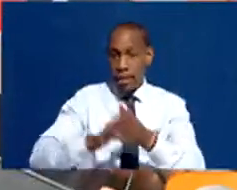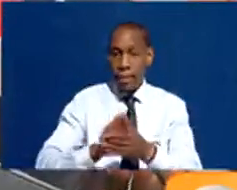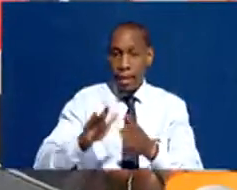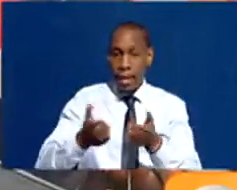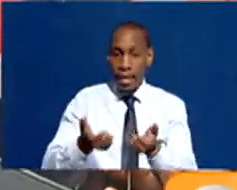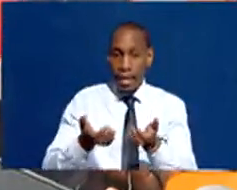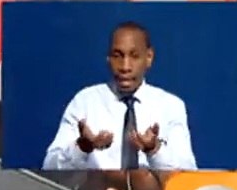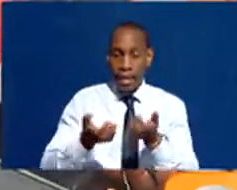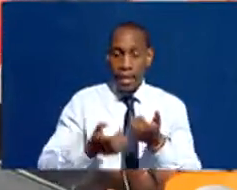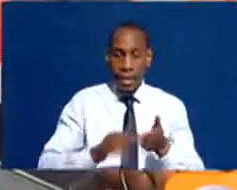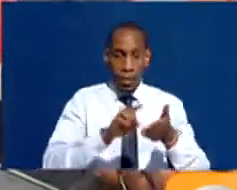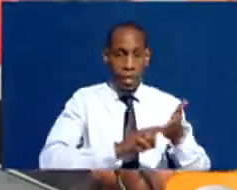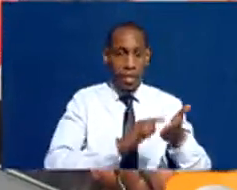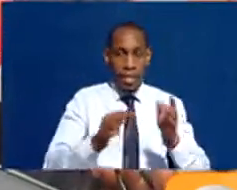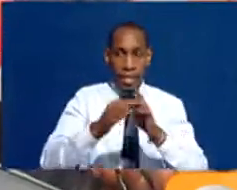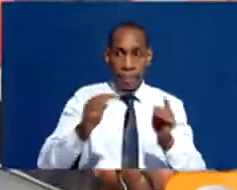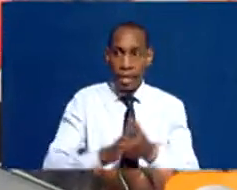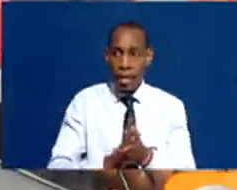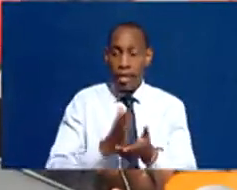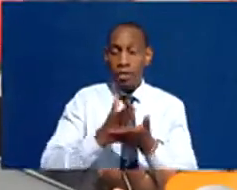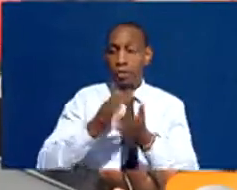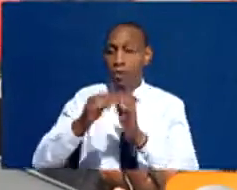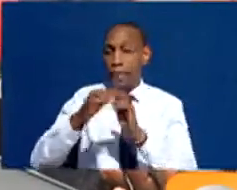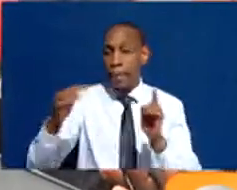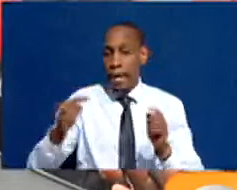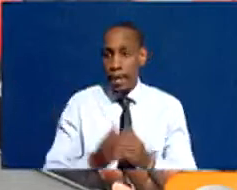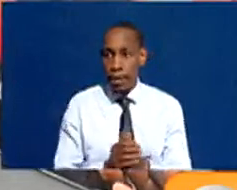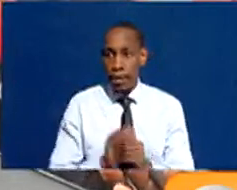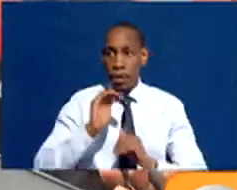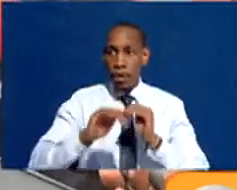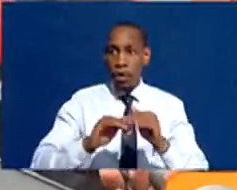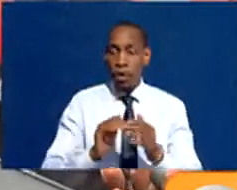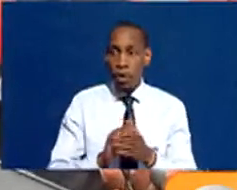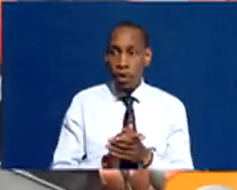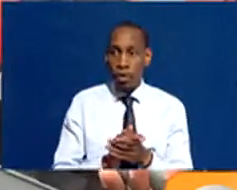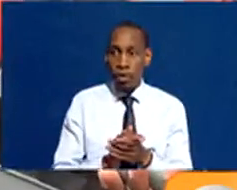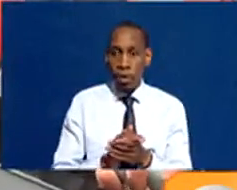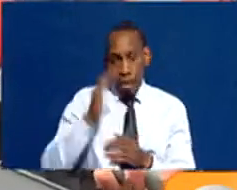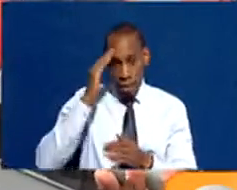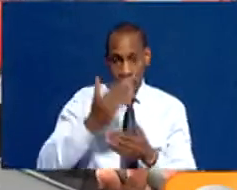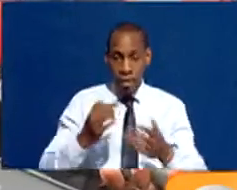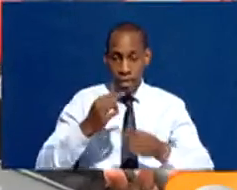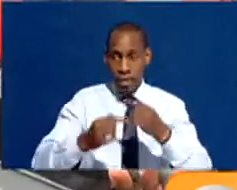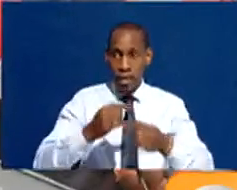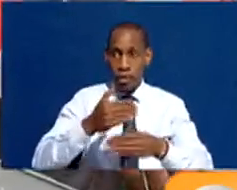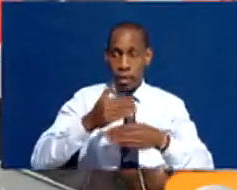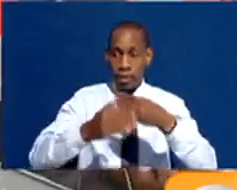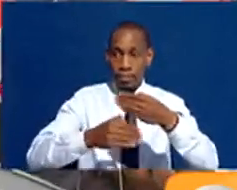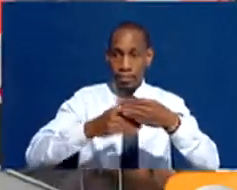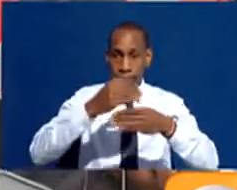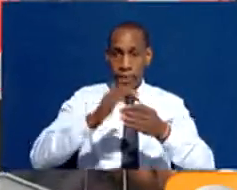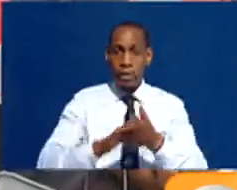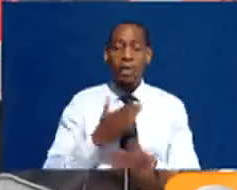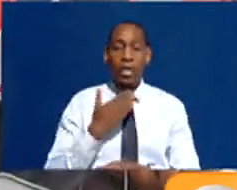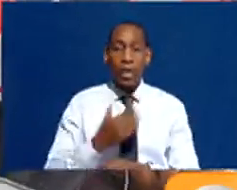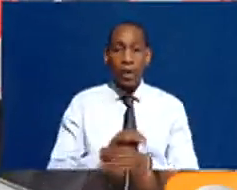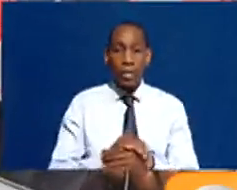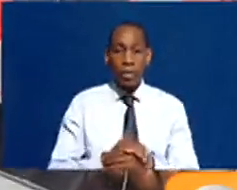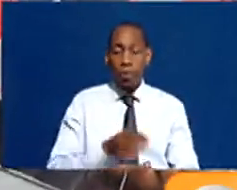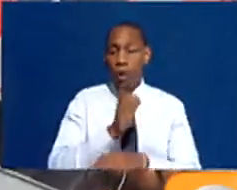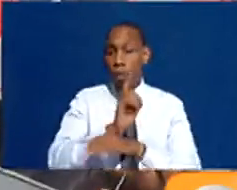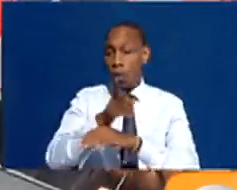be charged with murder, because that is murder. All of those who know they are going on with such construction, I want to put them on